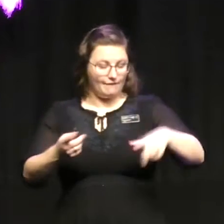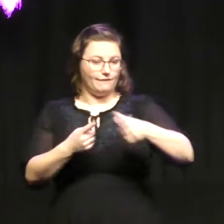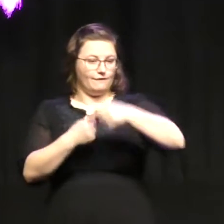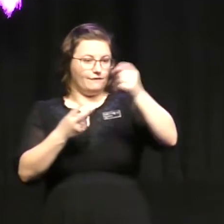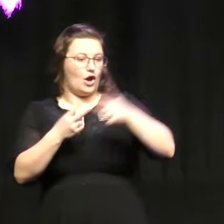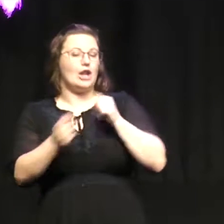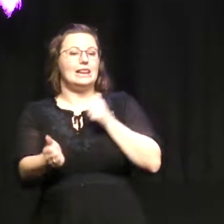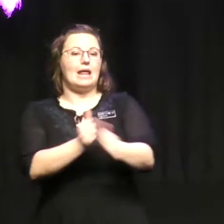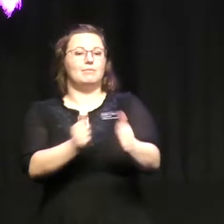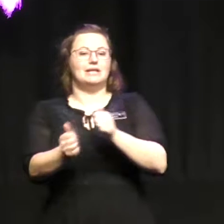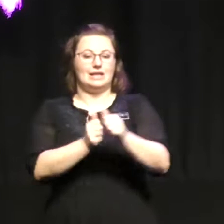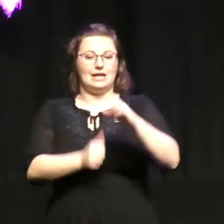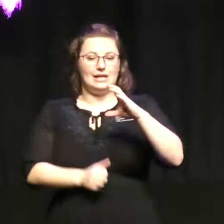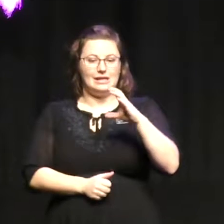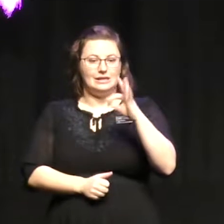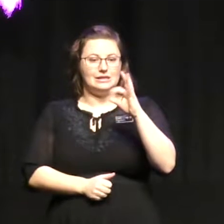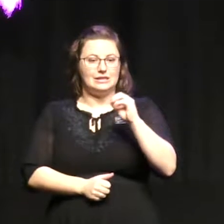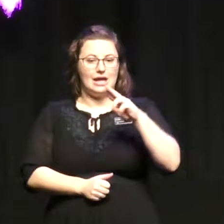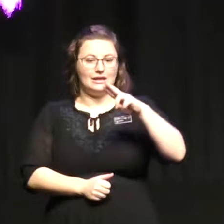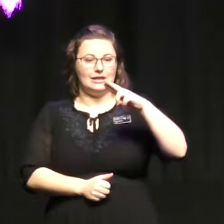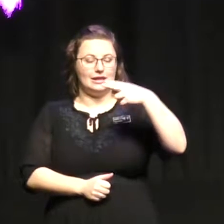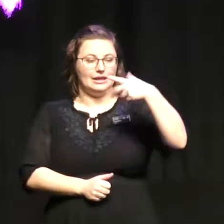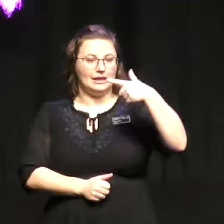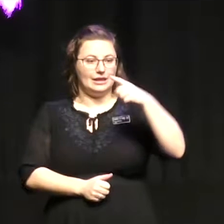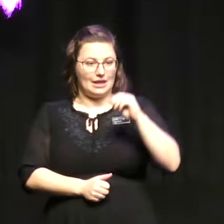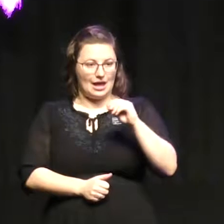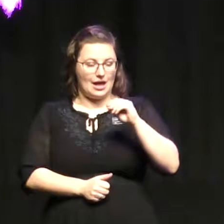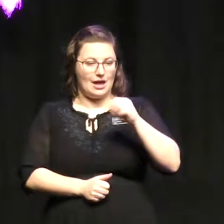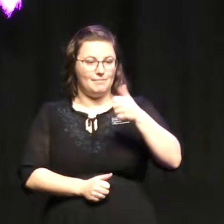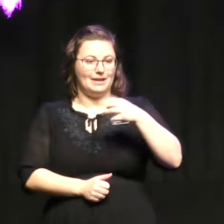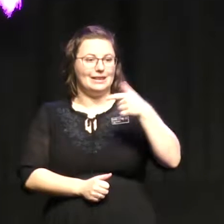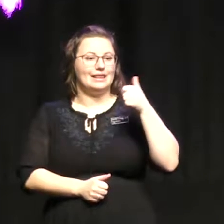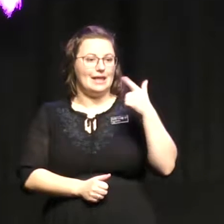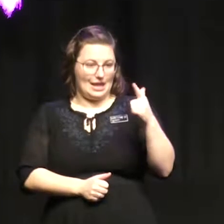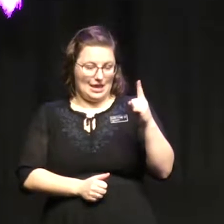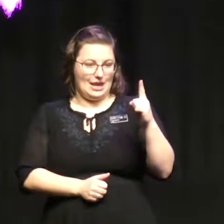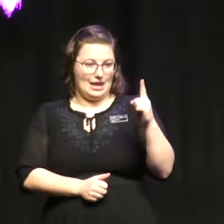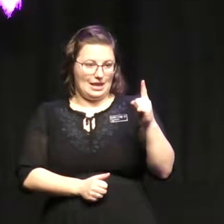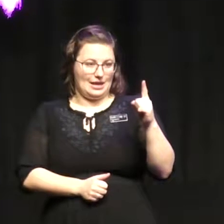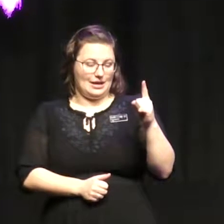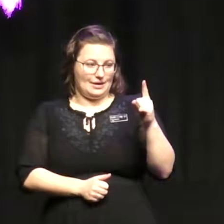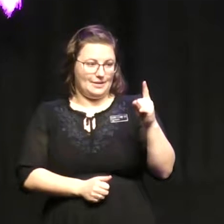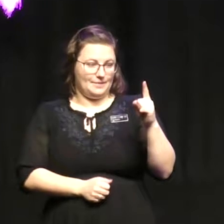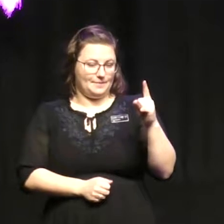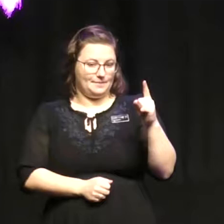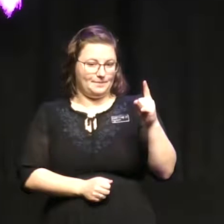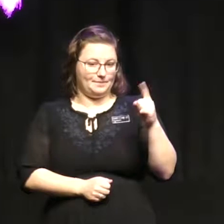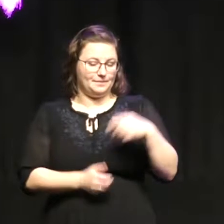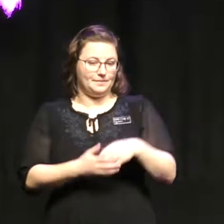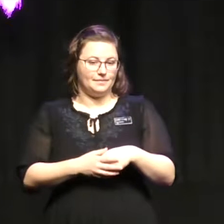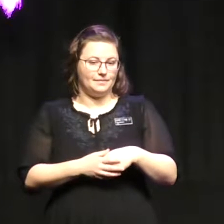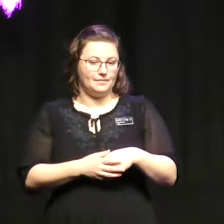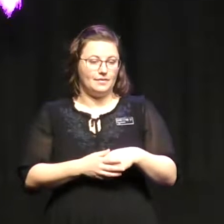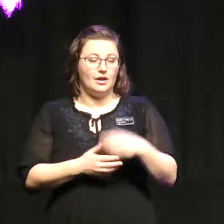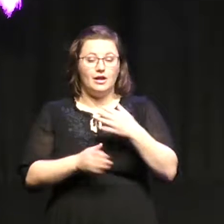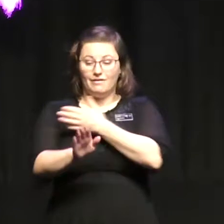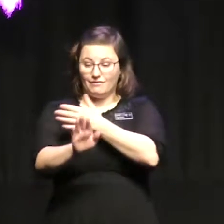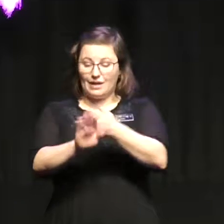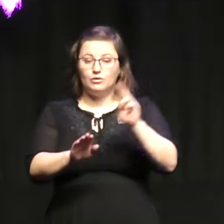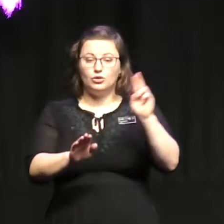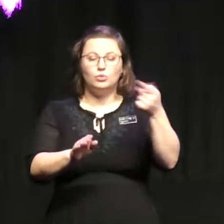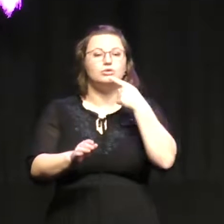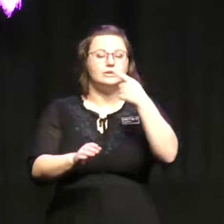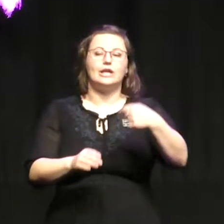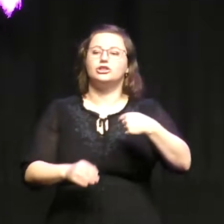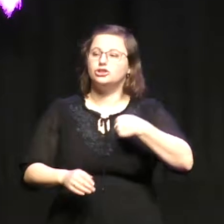representative Shanta Ben tells, up till now, I lived in a world of